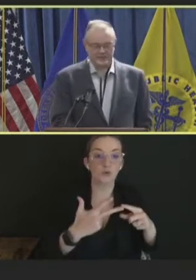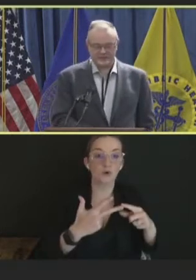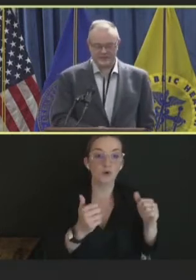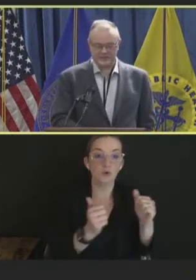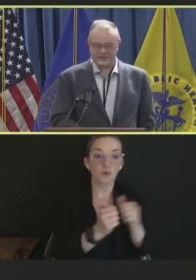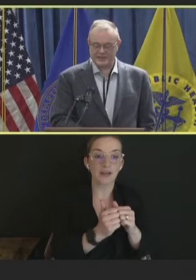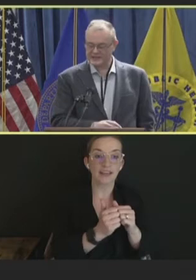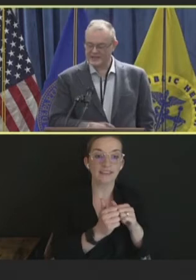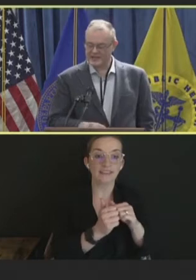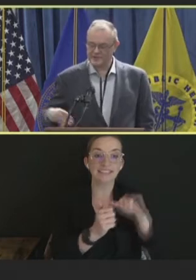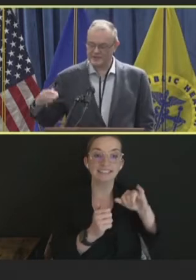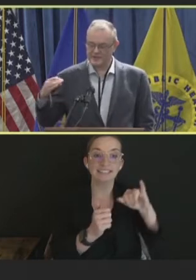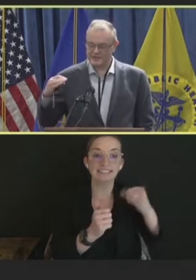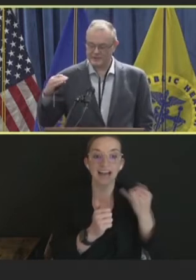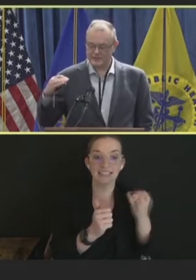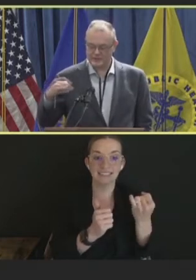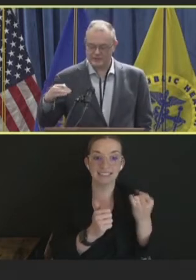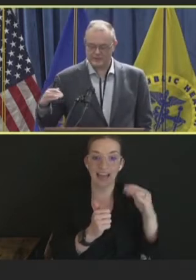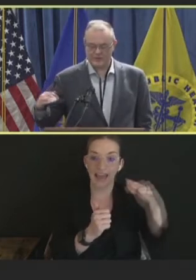Janssen at the top,